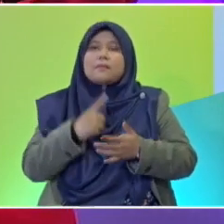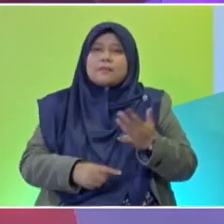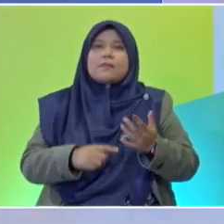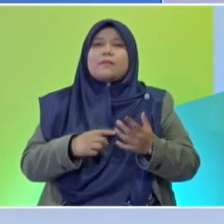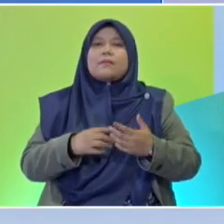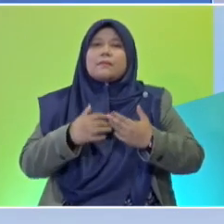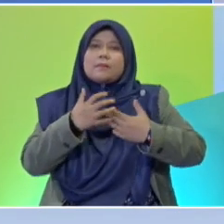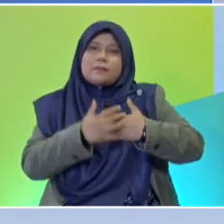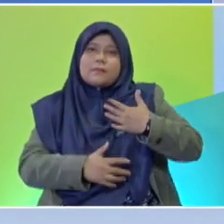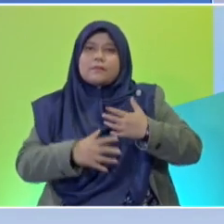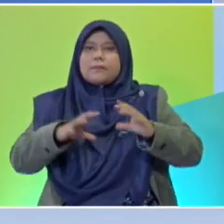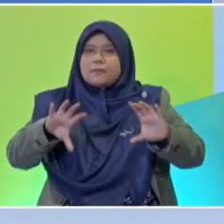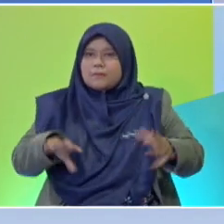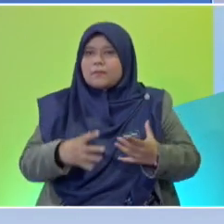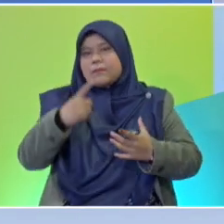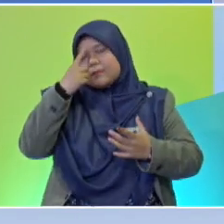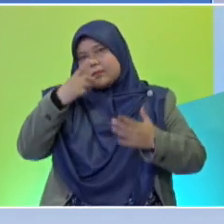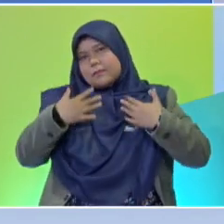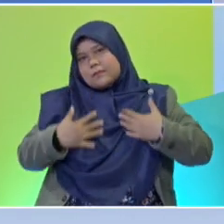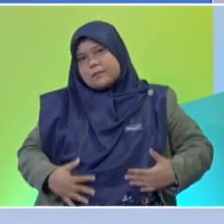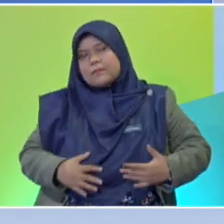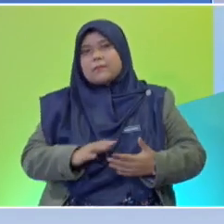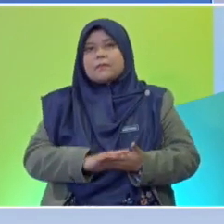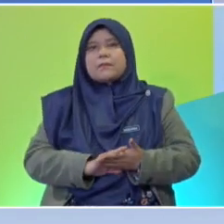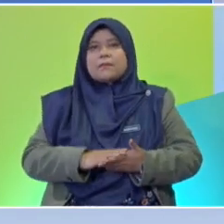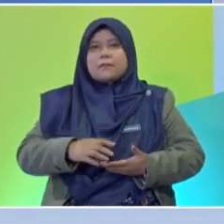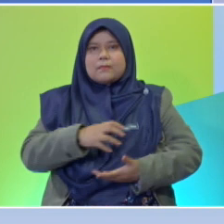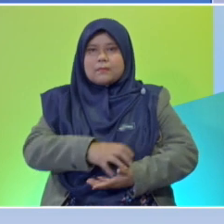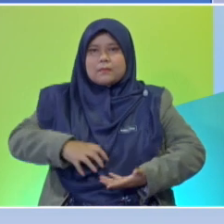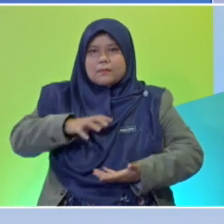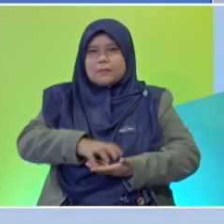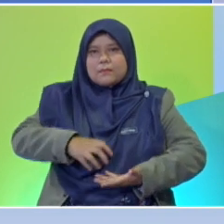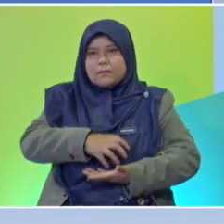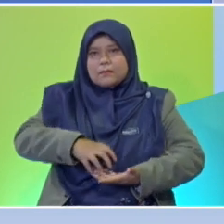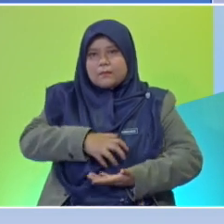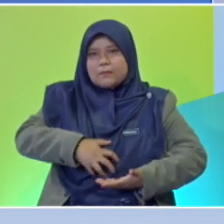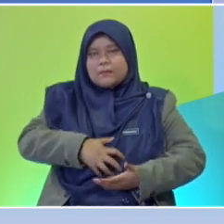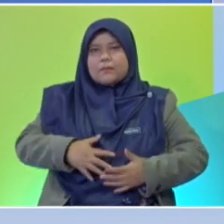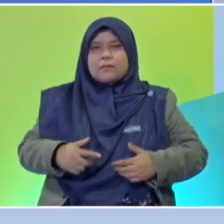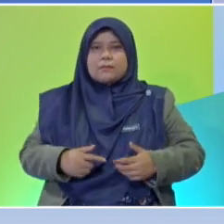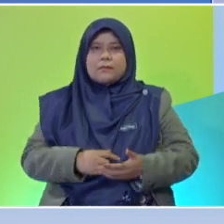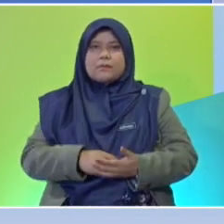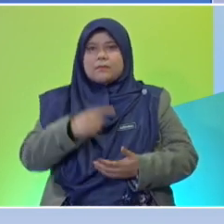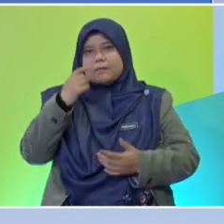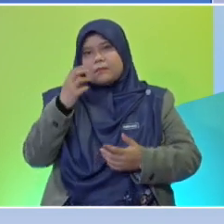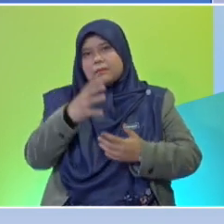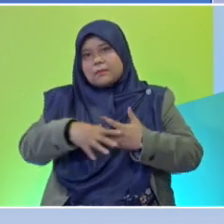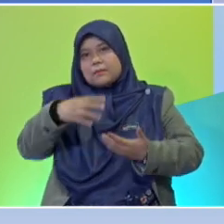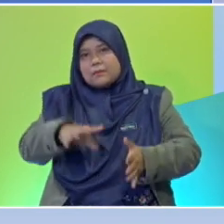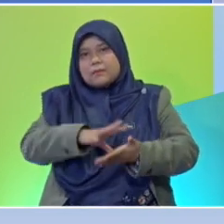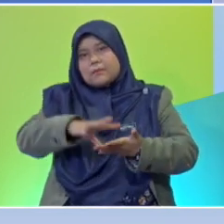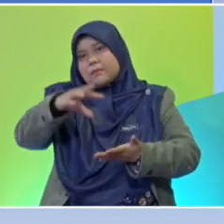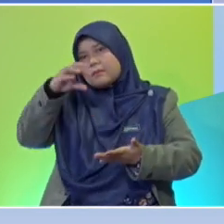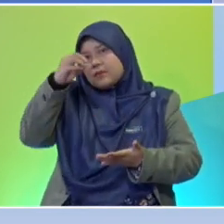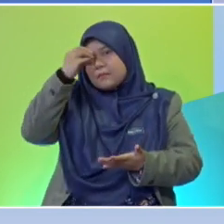do in our body? First, let's look at our digestive system. This one we have learned in year 3.